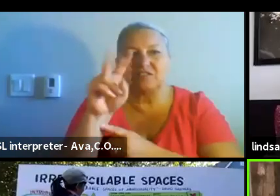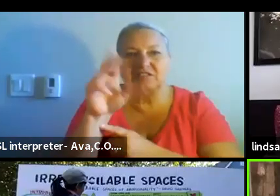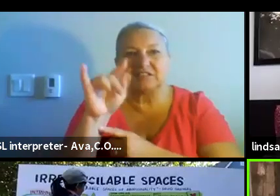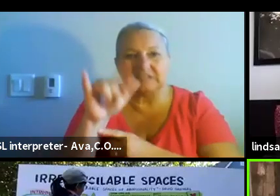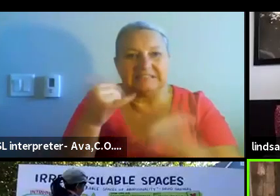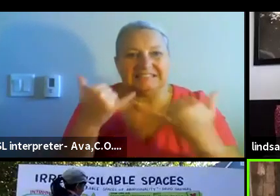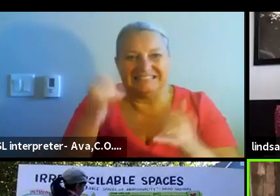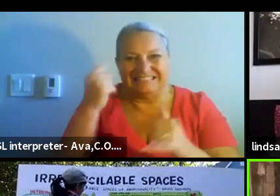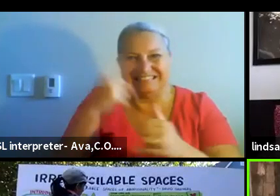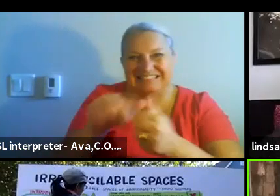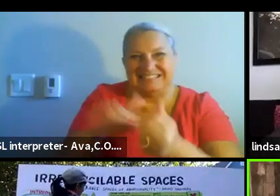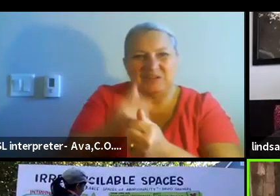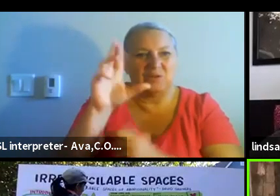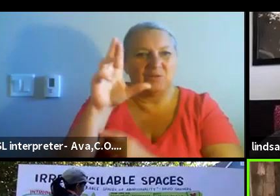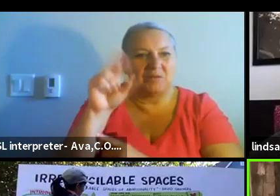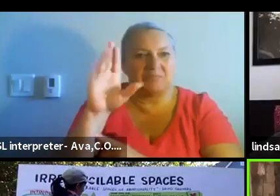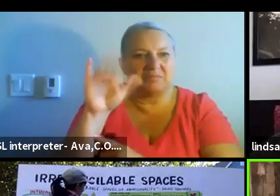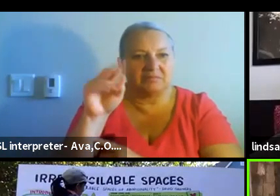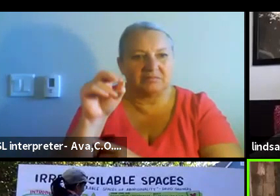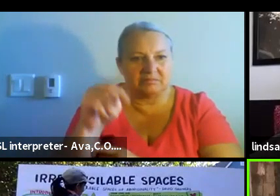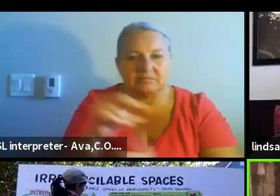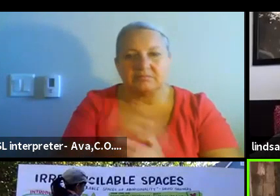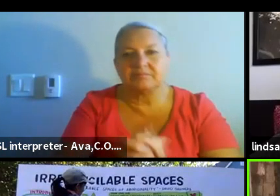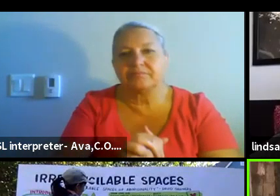Dylan Robinson.